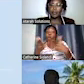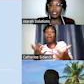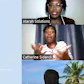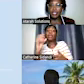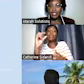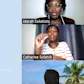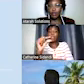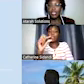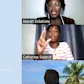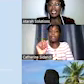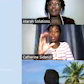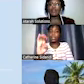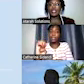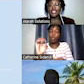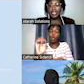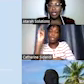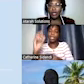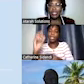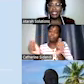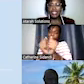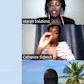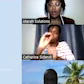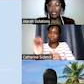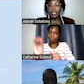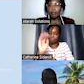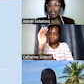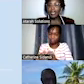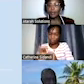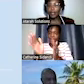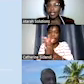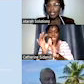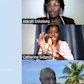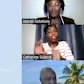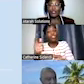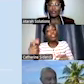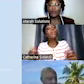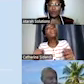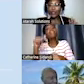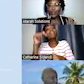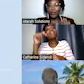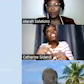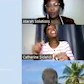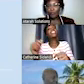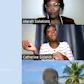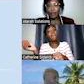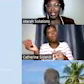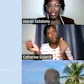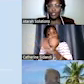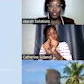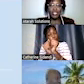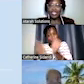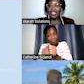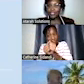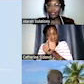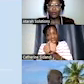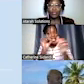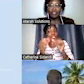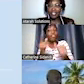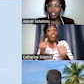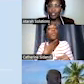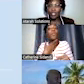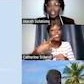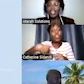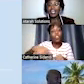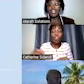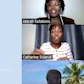given a 10% discount. And if you're taking a holiday this August, by the way, for those of you who want to go for vacation, staycation,